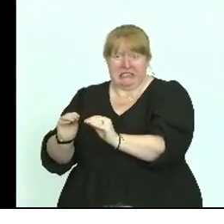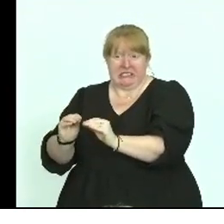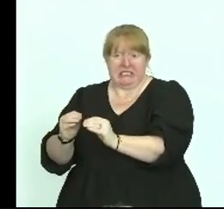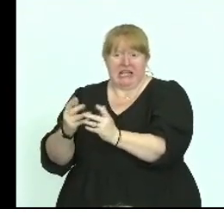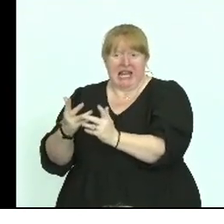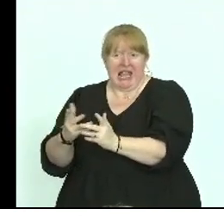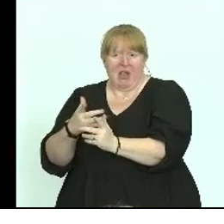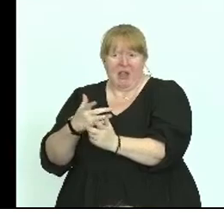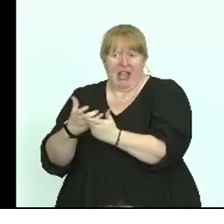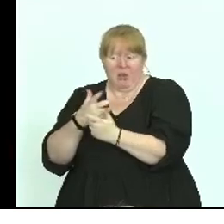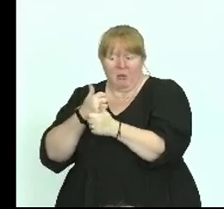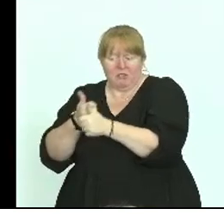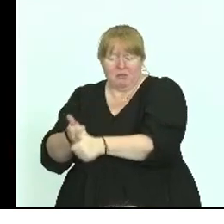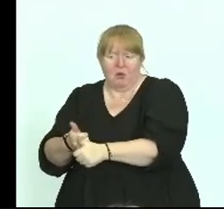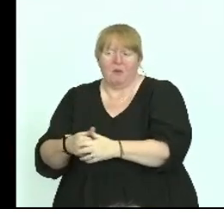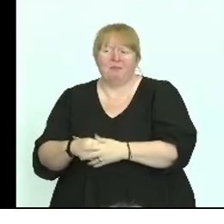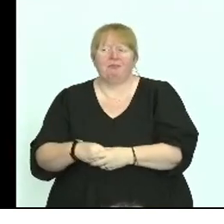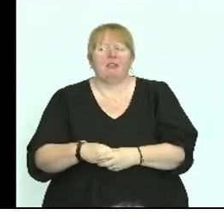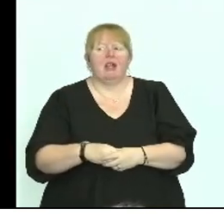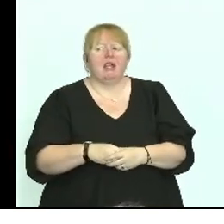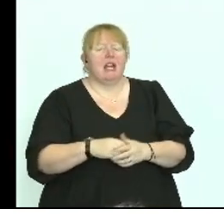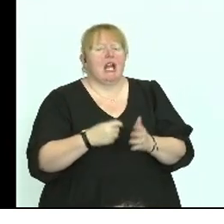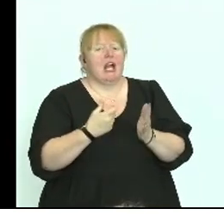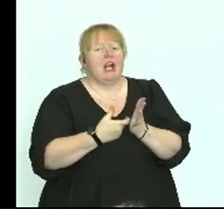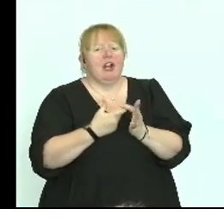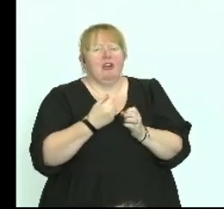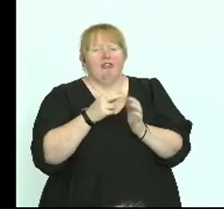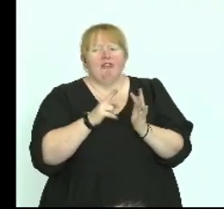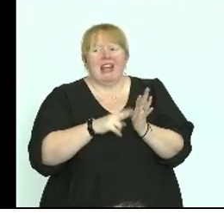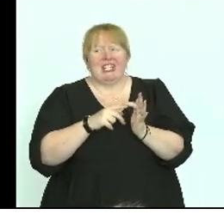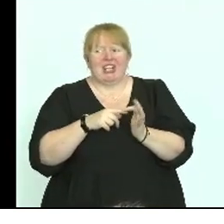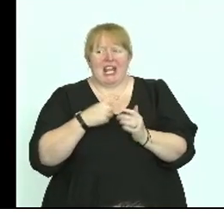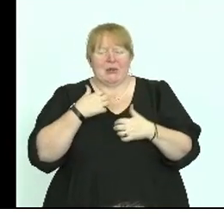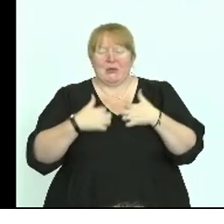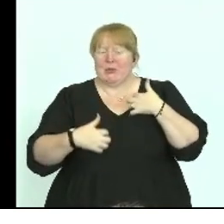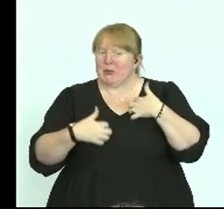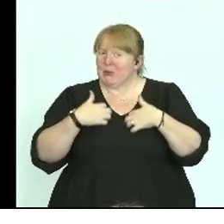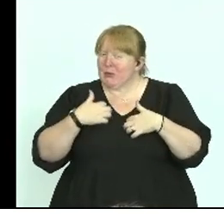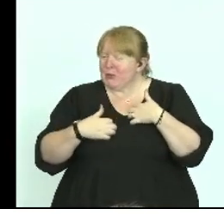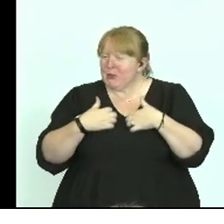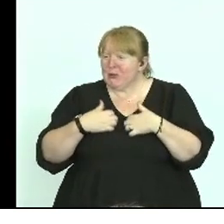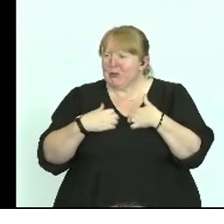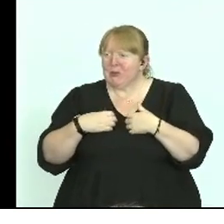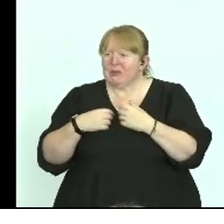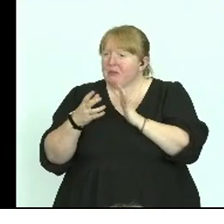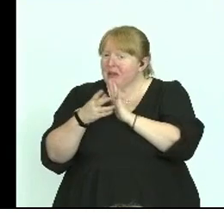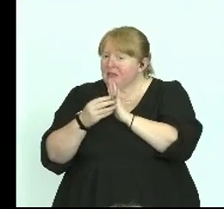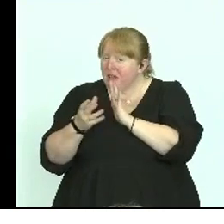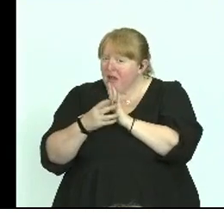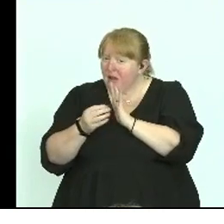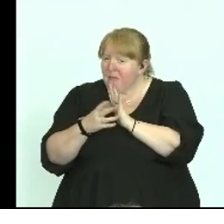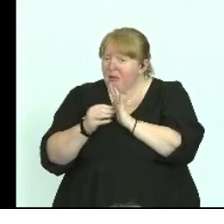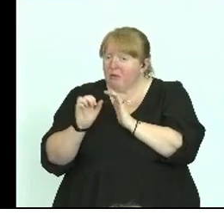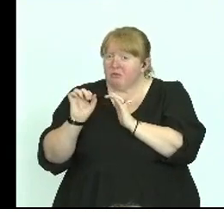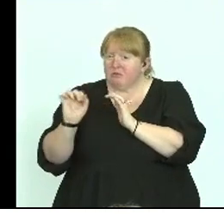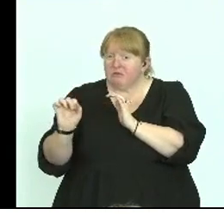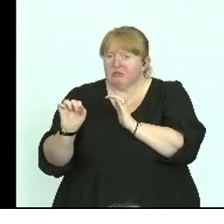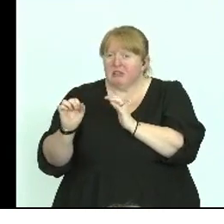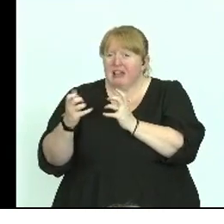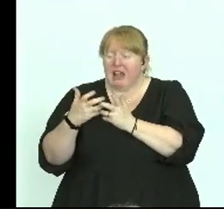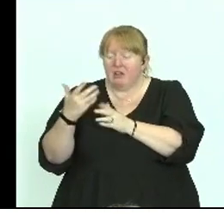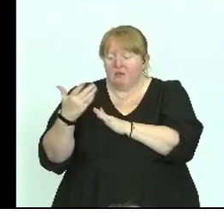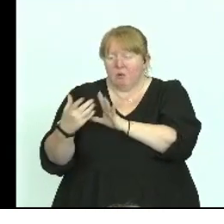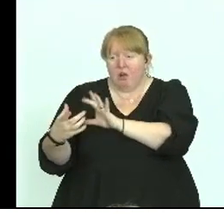you, Kate. Regine, I'm sure the audience will be really interested to hear some examples about how